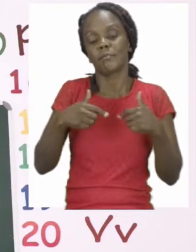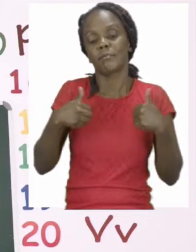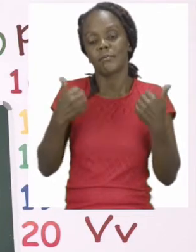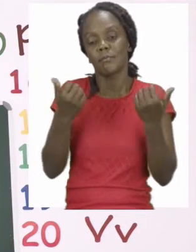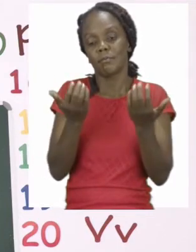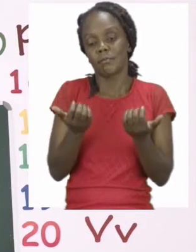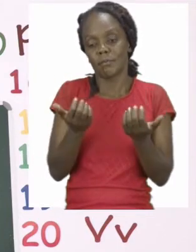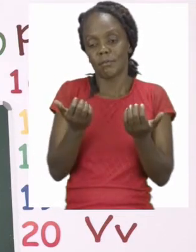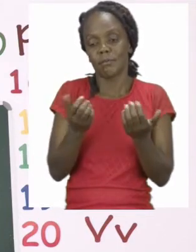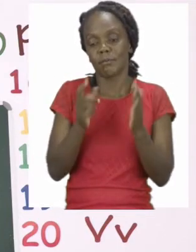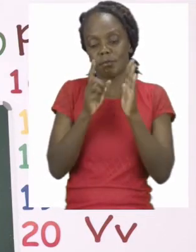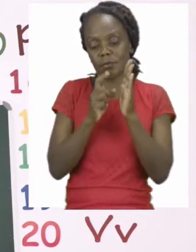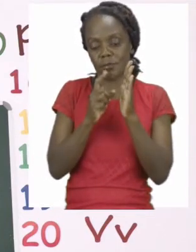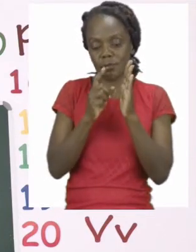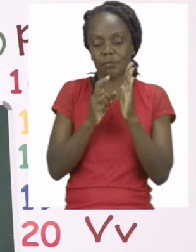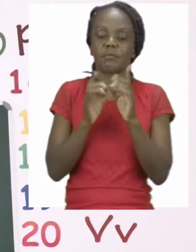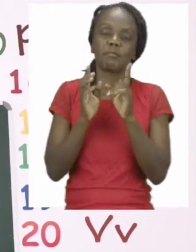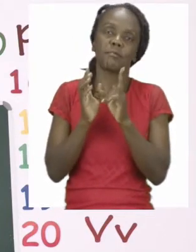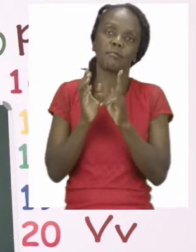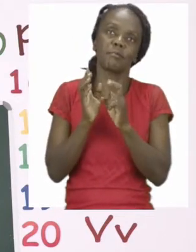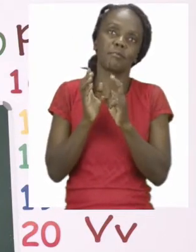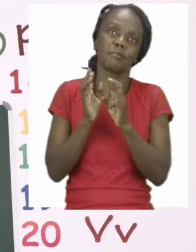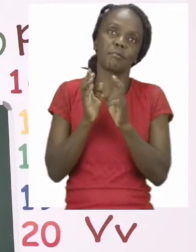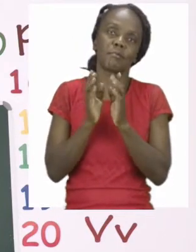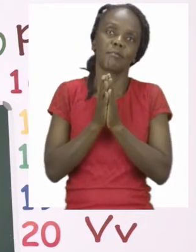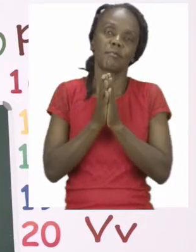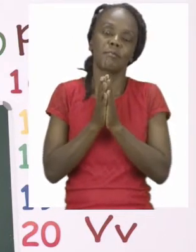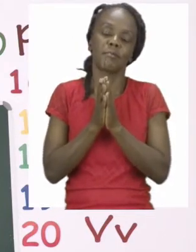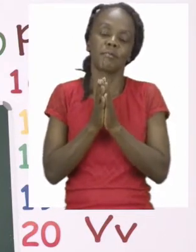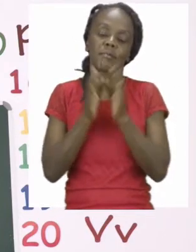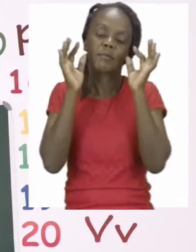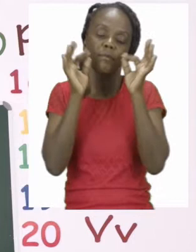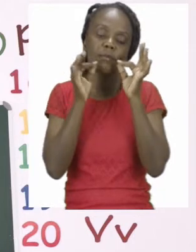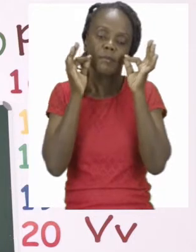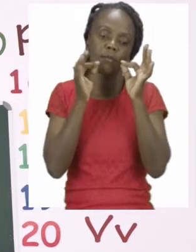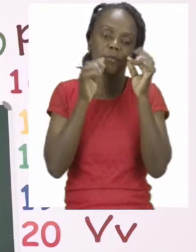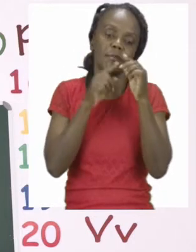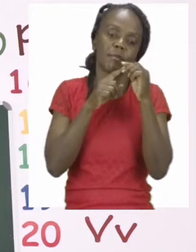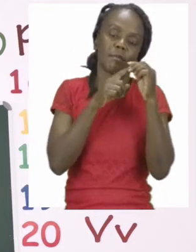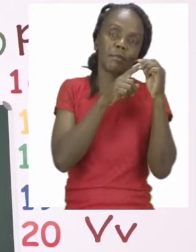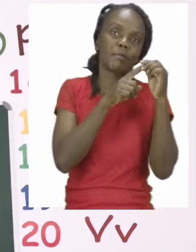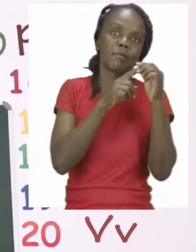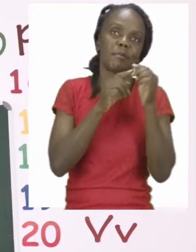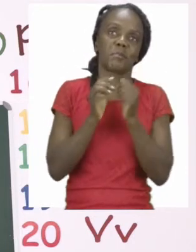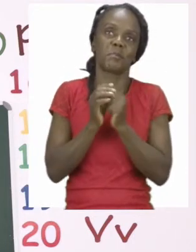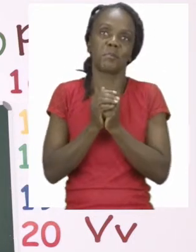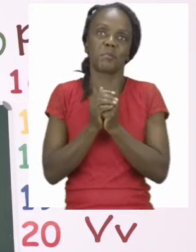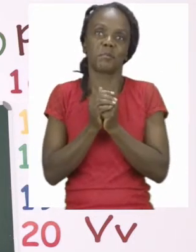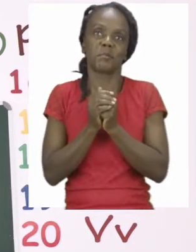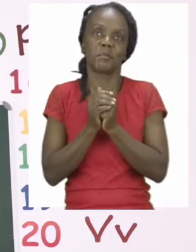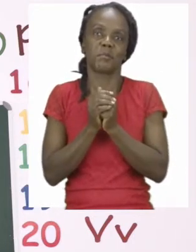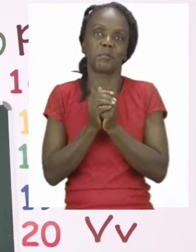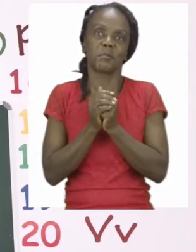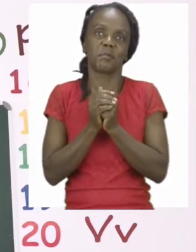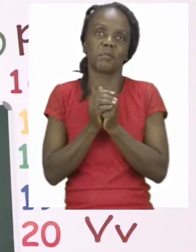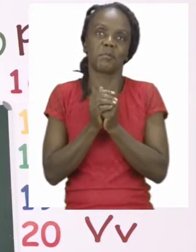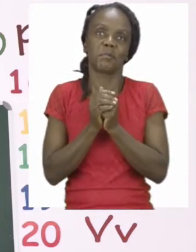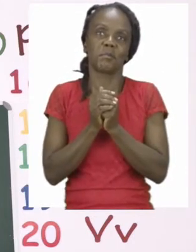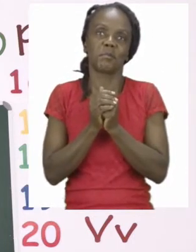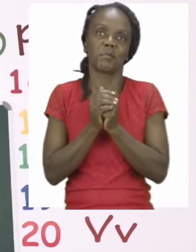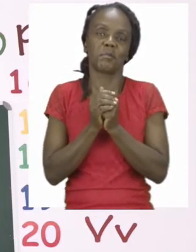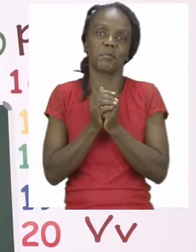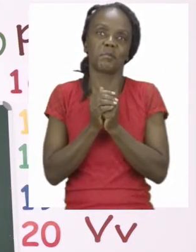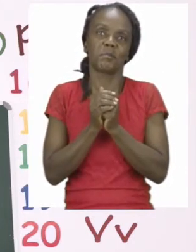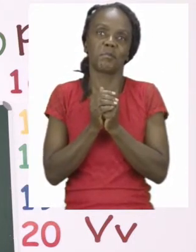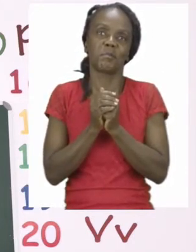to sanitize. So let us take our sanitizer and we will sing our special